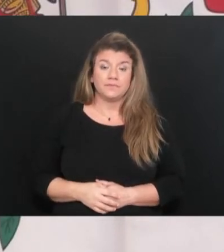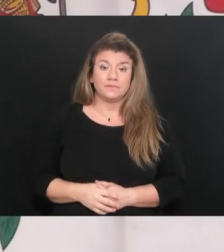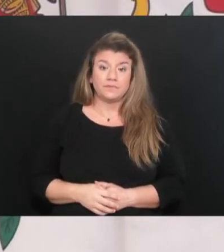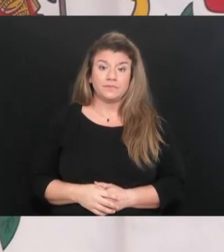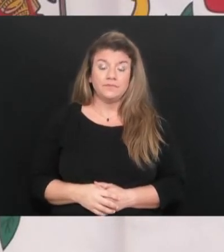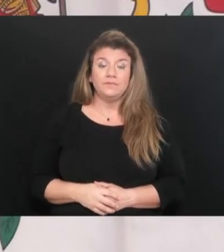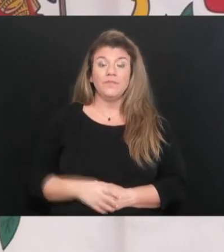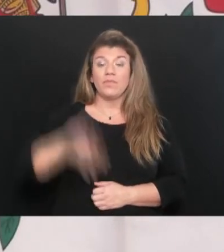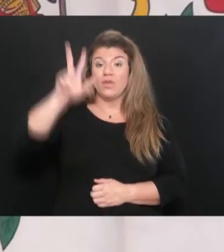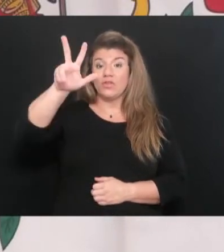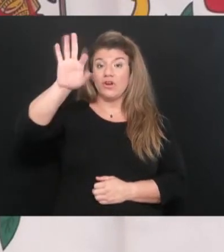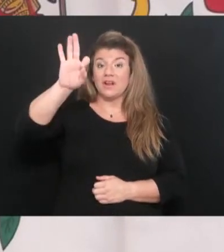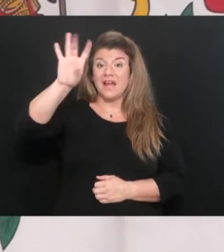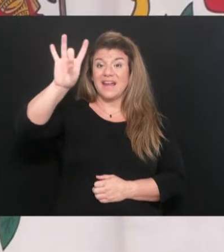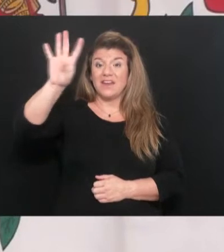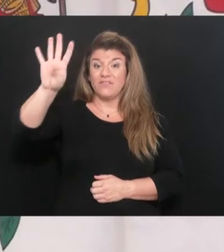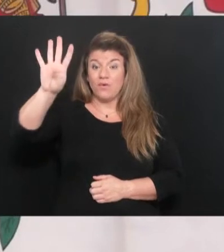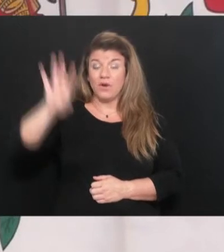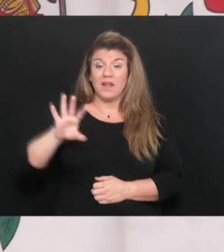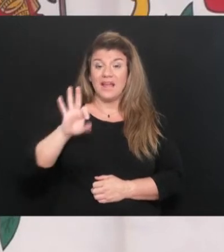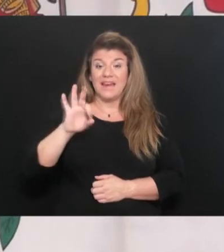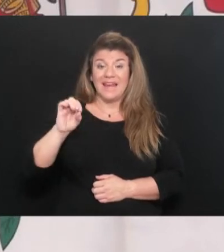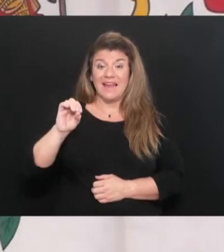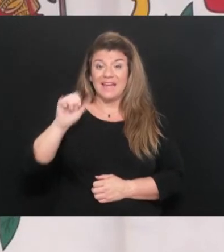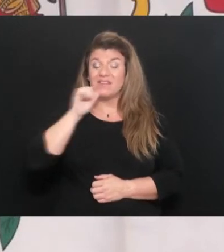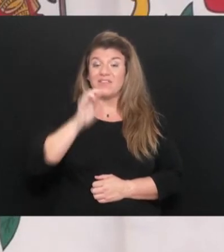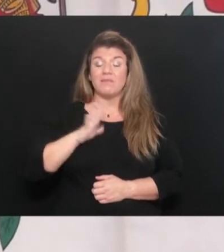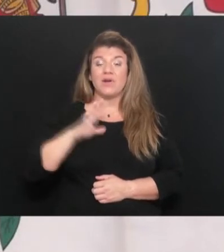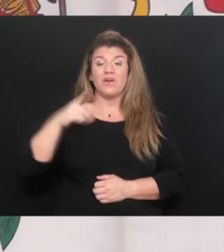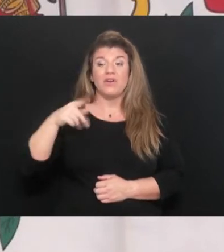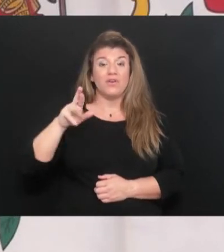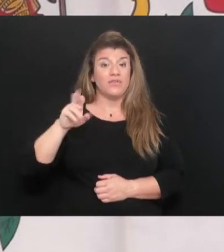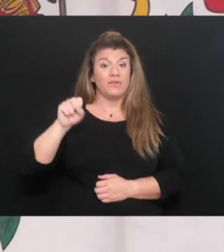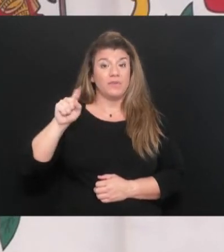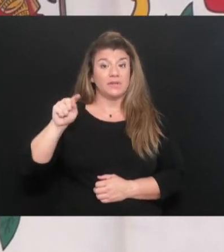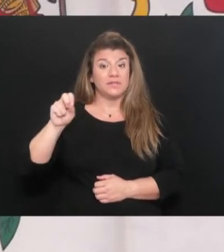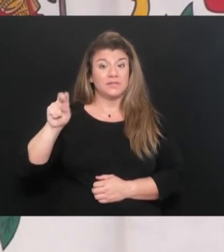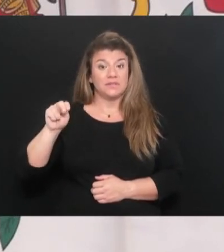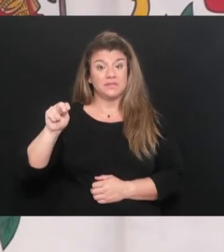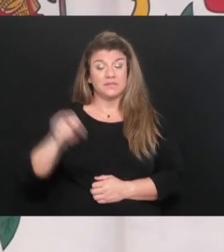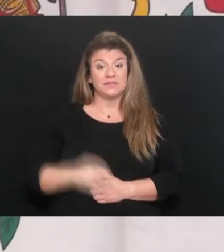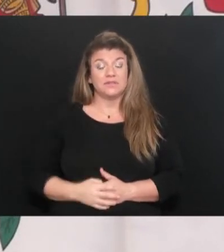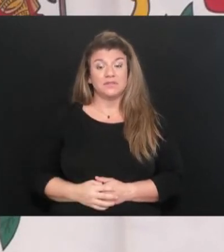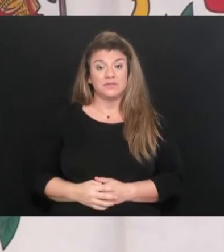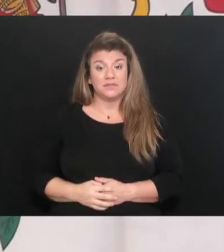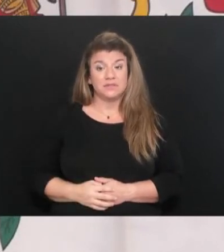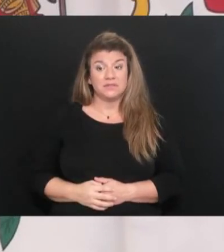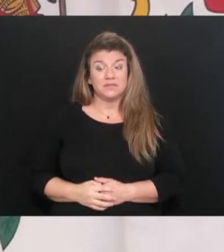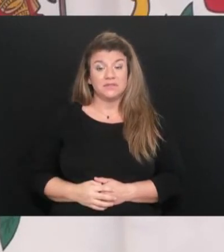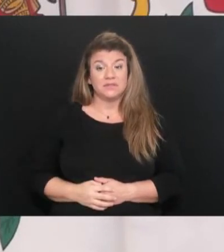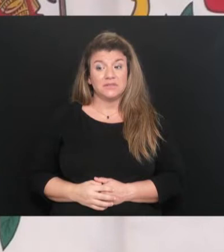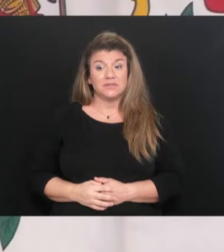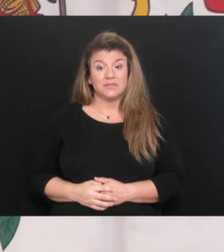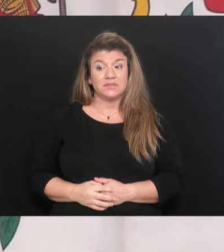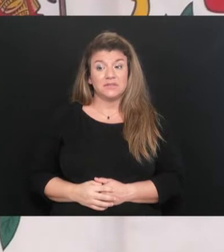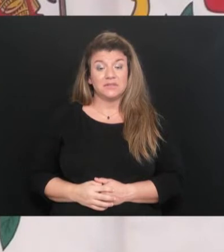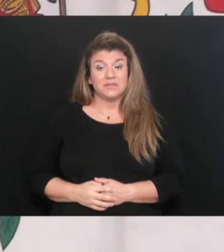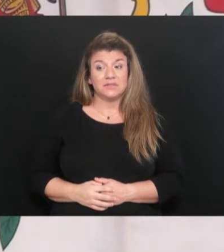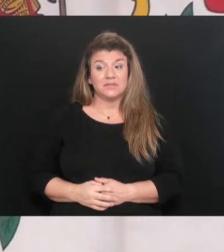The 3,984th death is a 90-year-old female from Preston County. Then there's that is